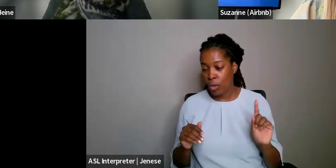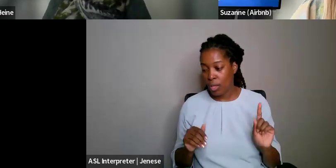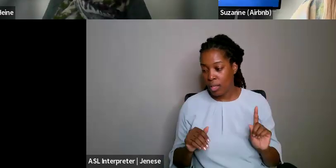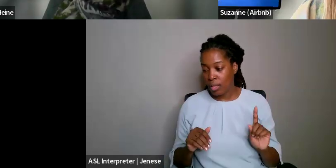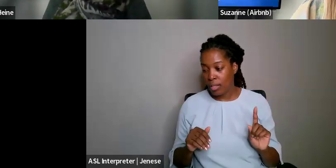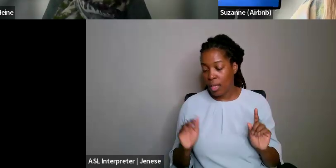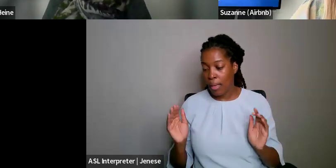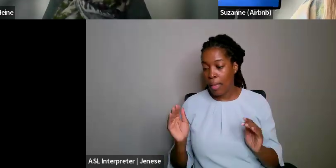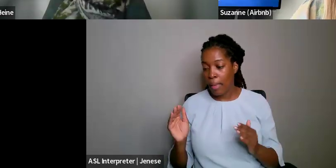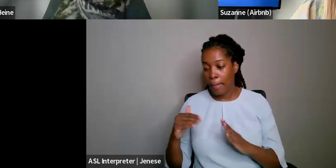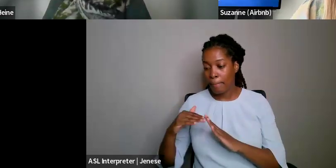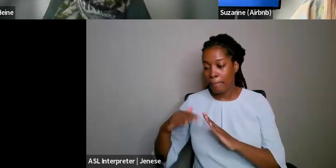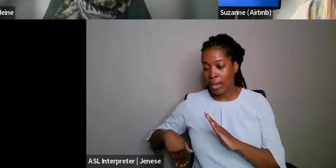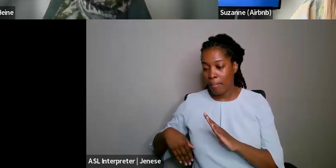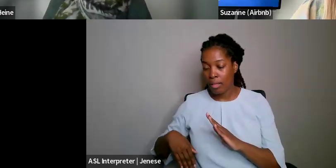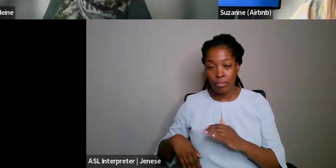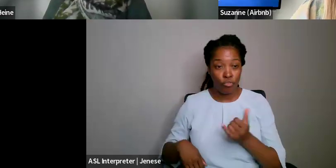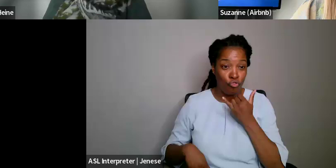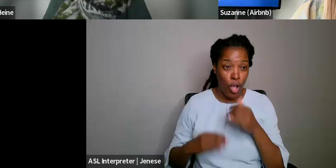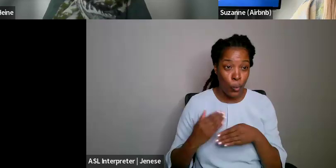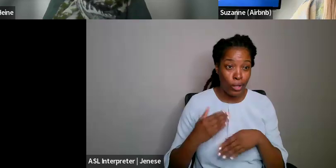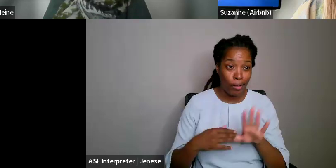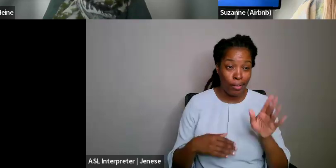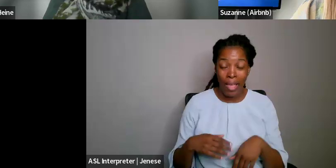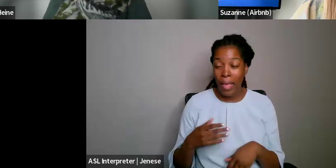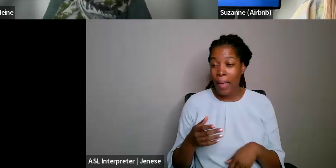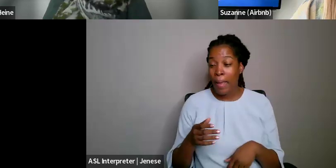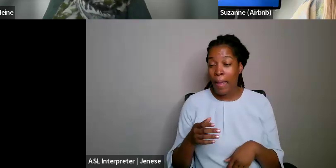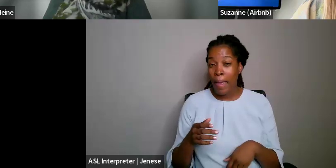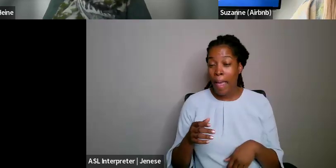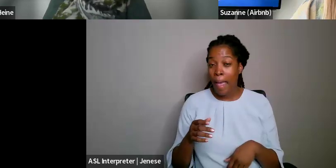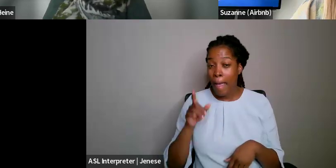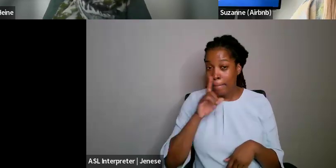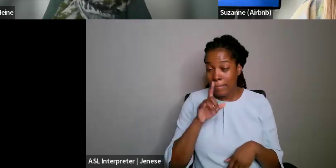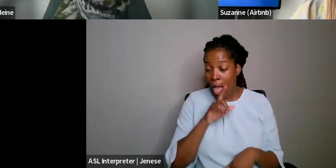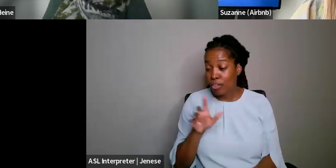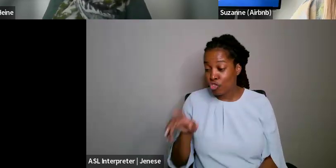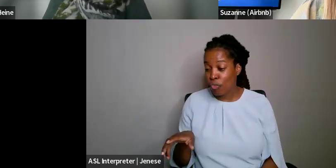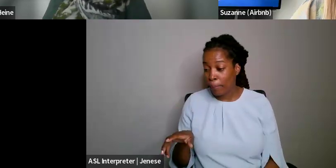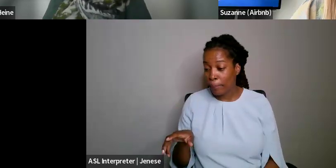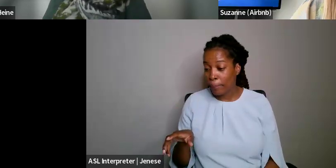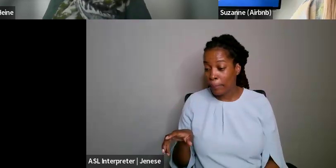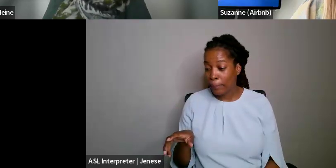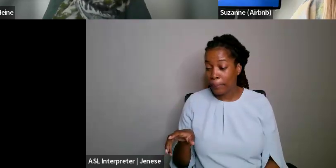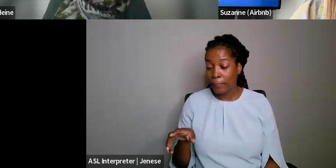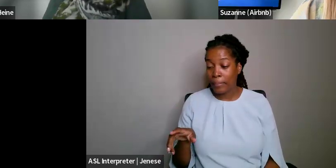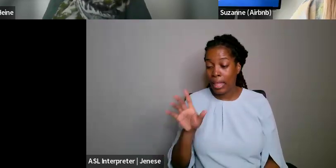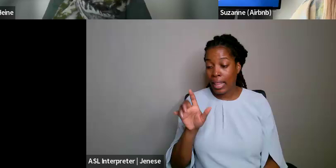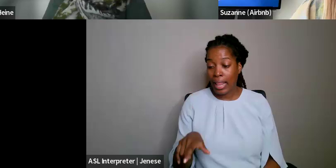Minimize window. Now the wrong window is mouse grid. Sorry, guys. Mouse